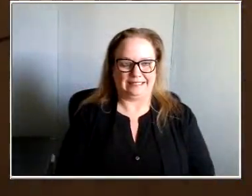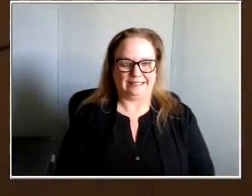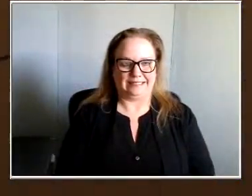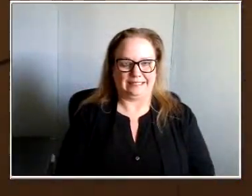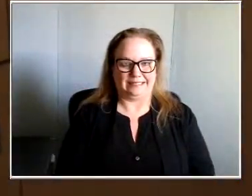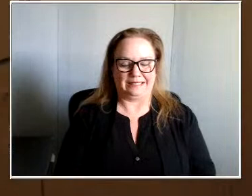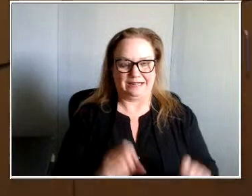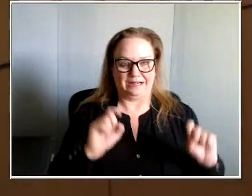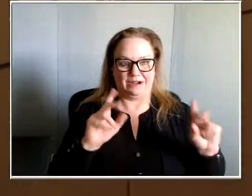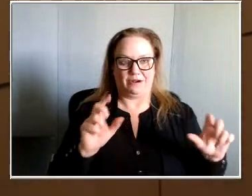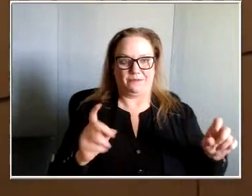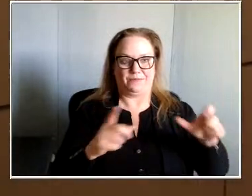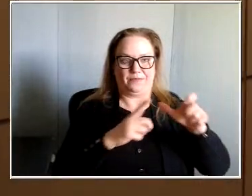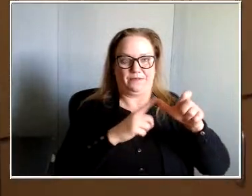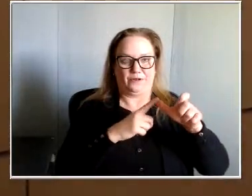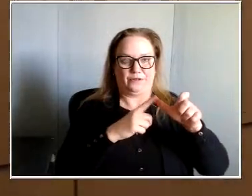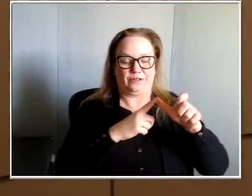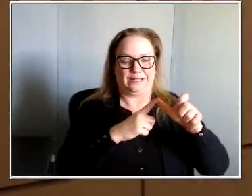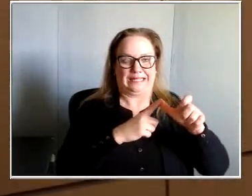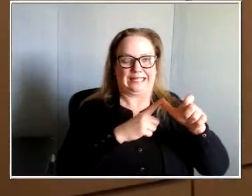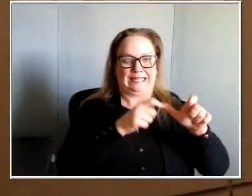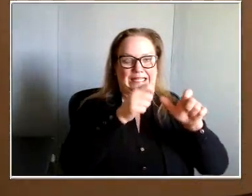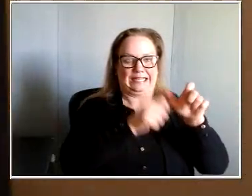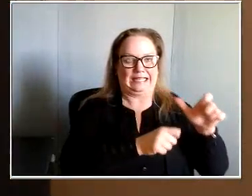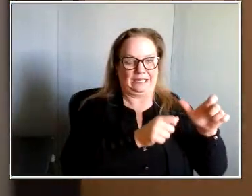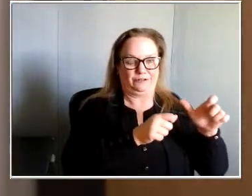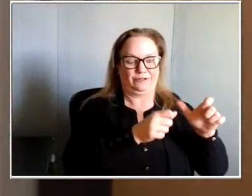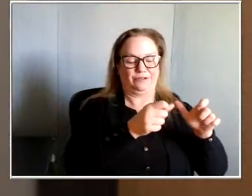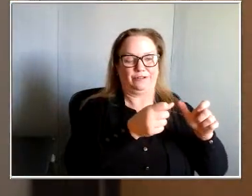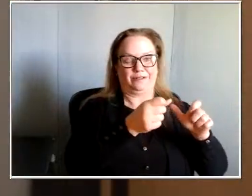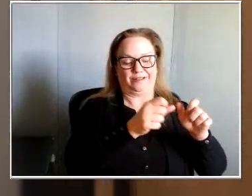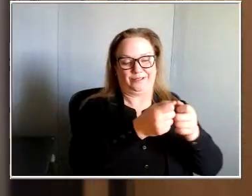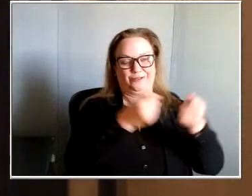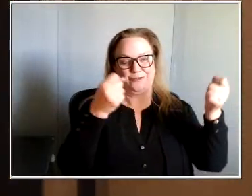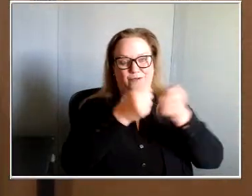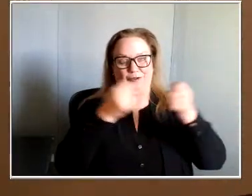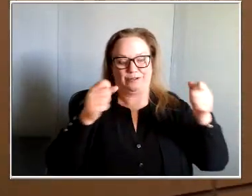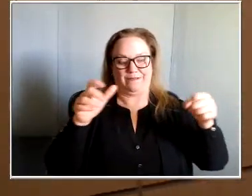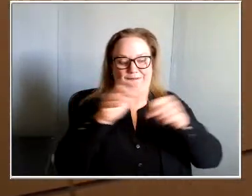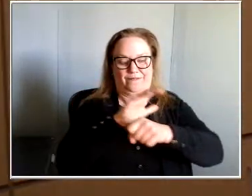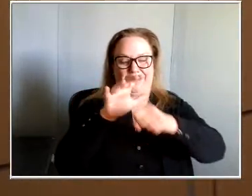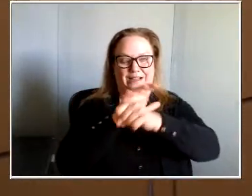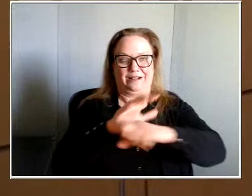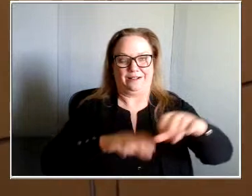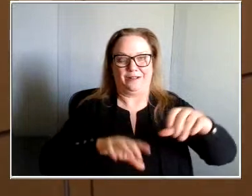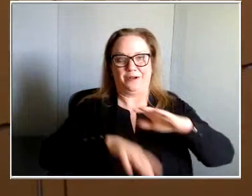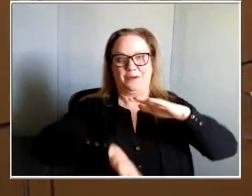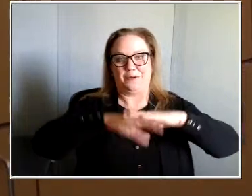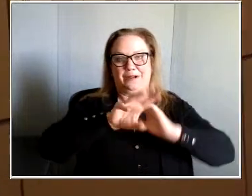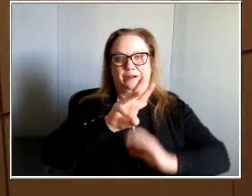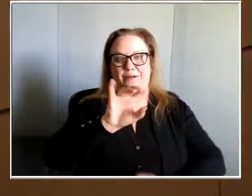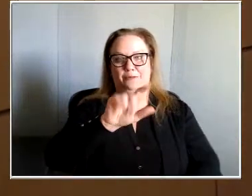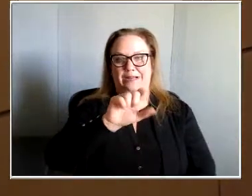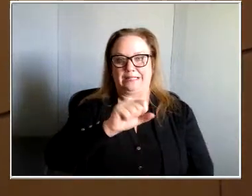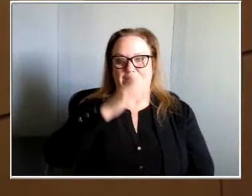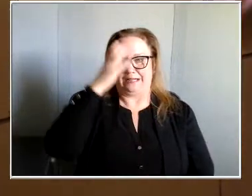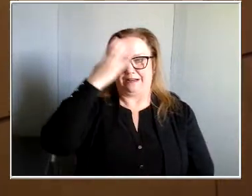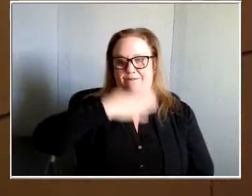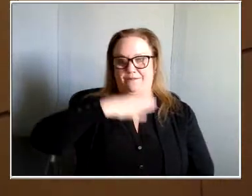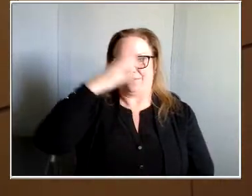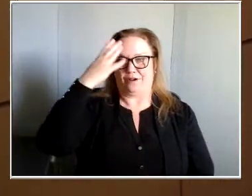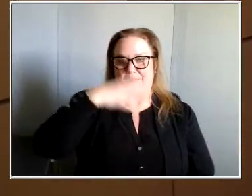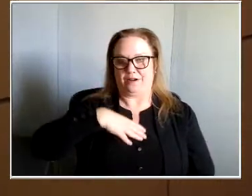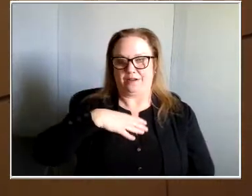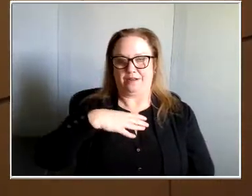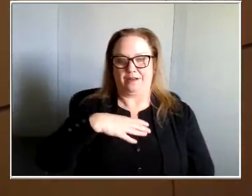Okay, first of all, each one of these doors are filled with wigs. And if you noticed out in the front, we had wigs from short